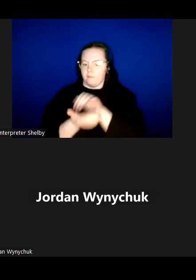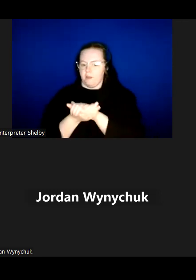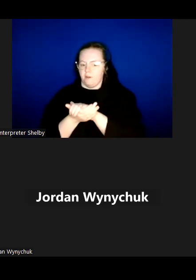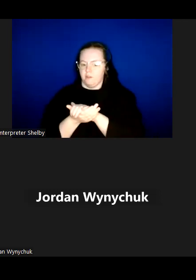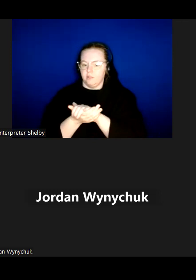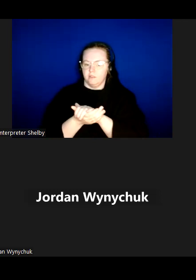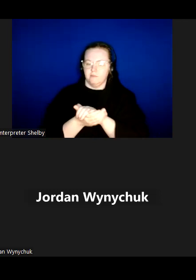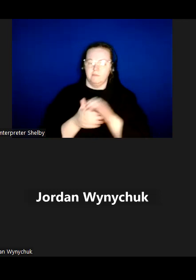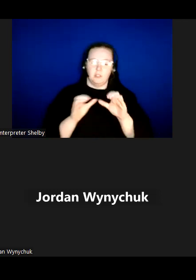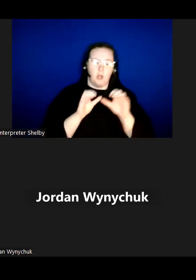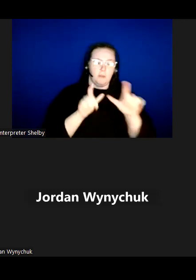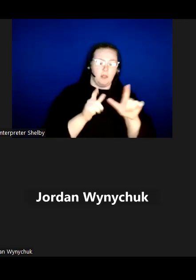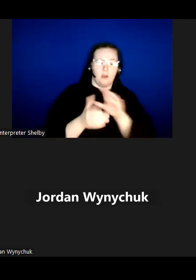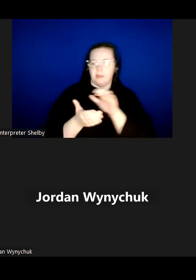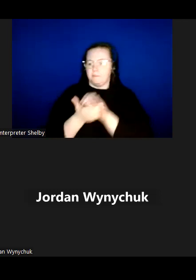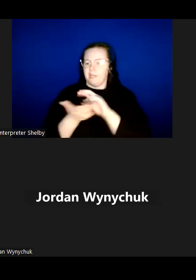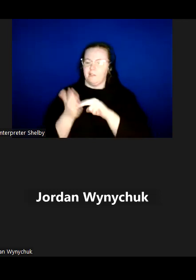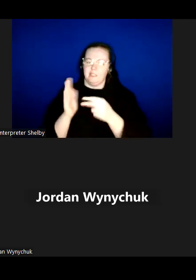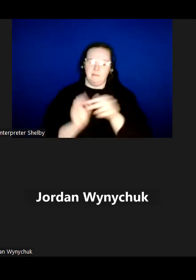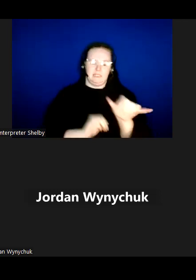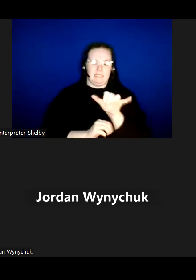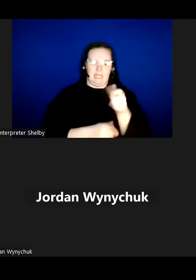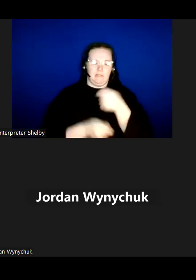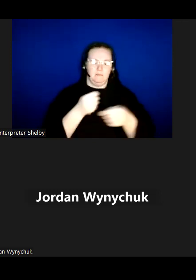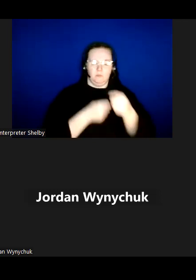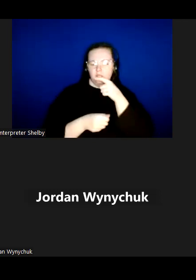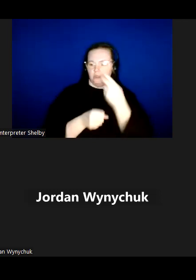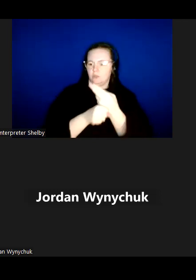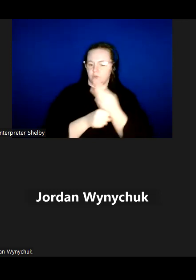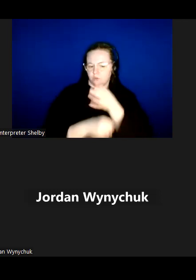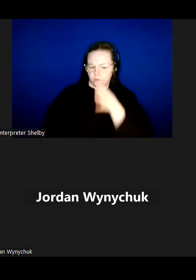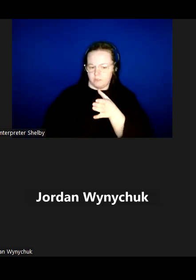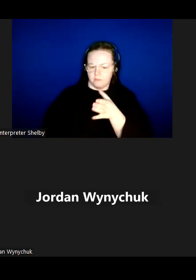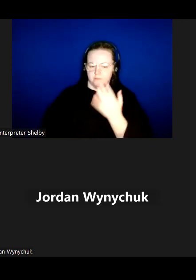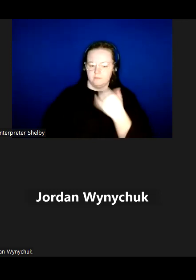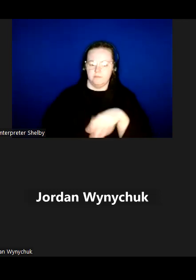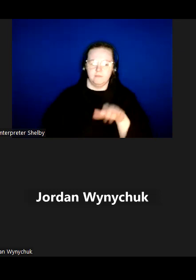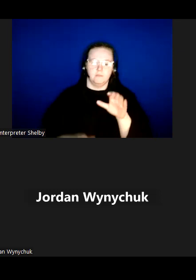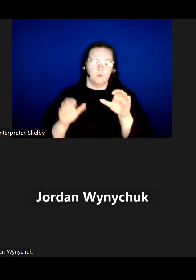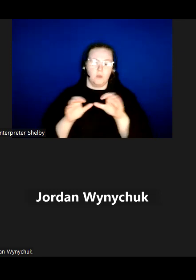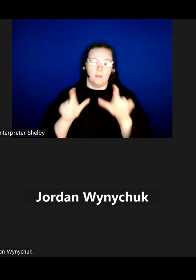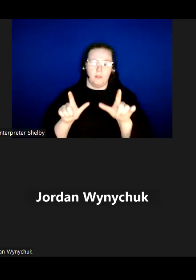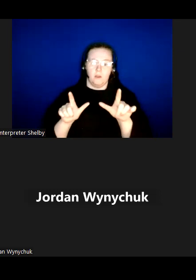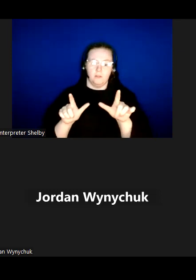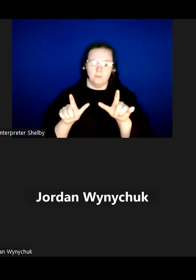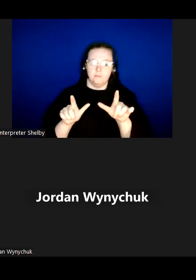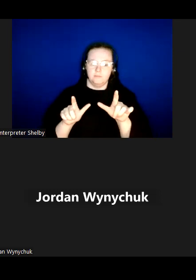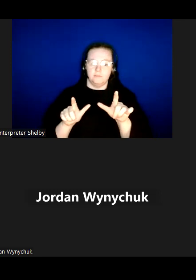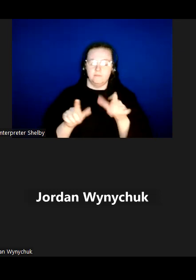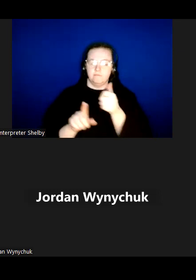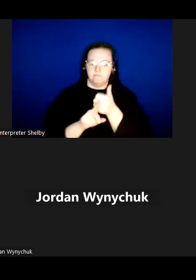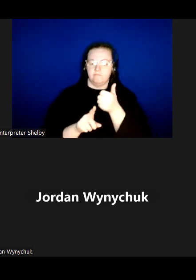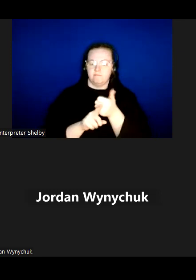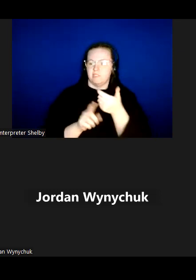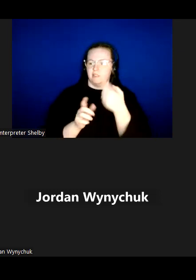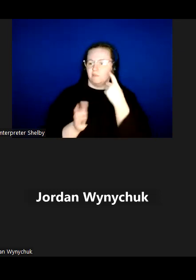non-married interchangeably just to make it easier. So common law is at a federal level and it